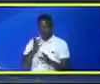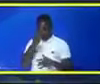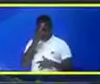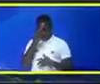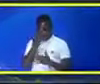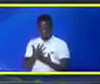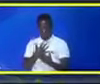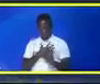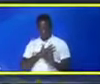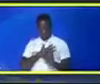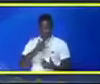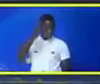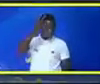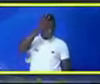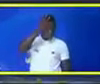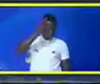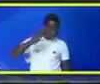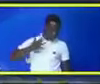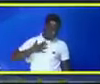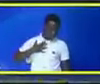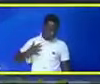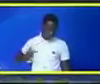moment. Lay your hands.